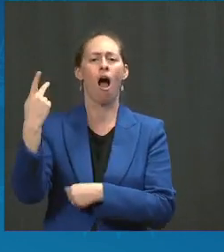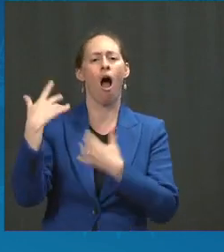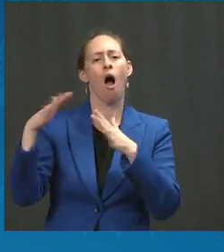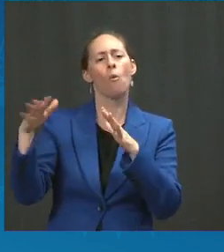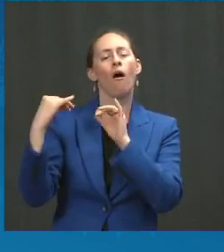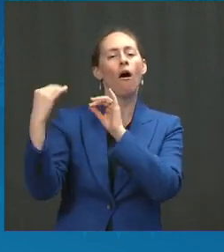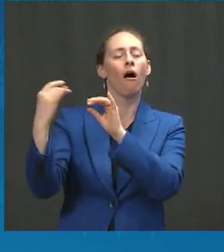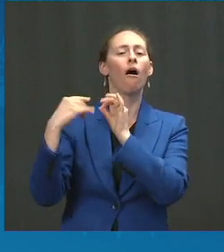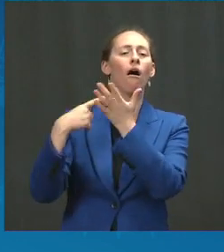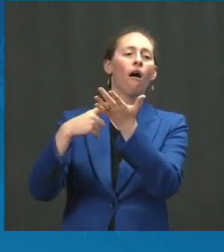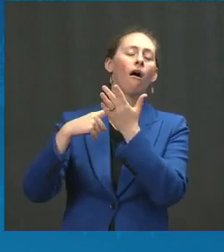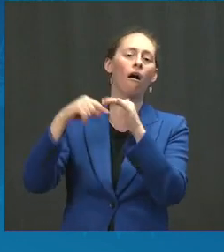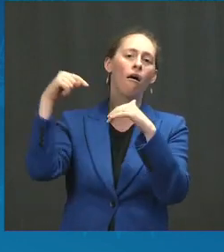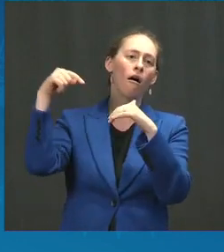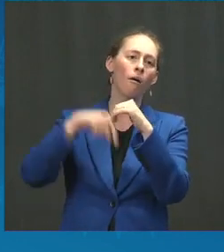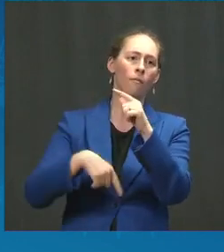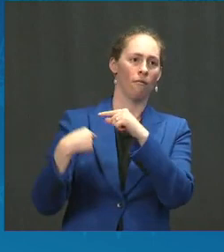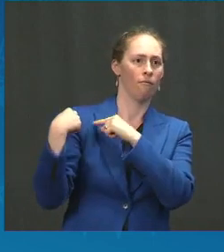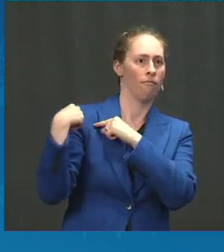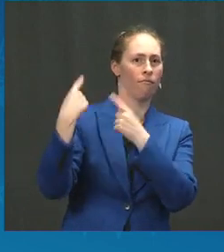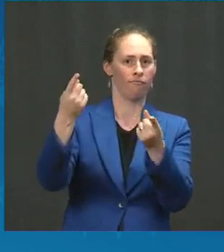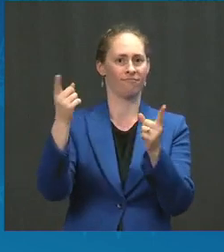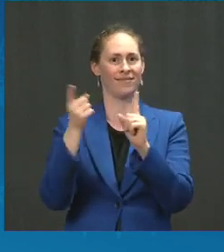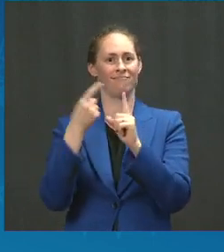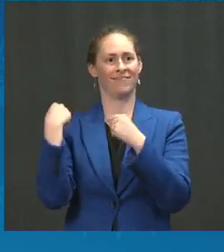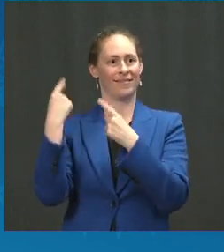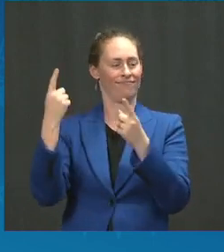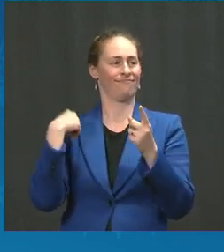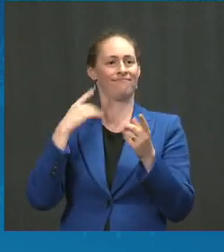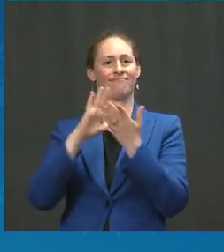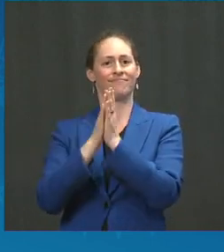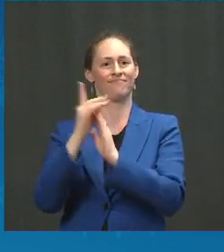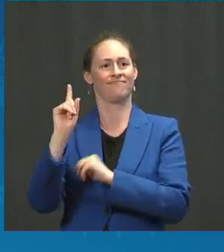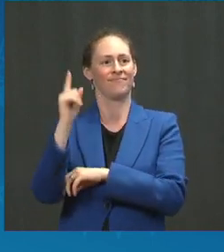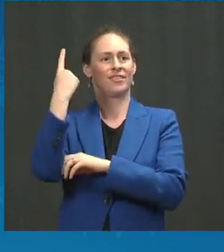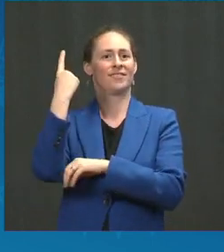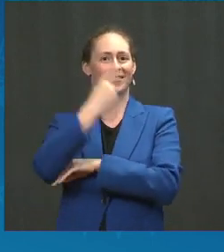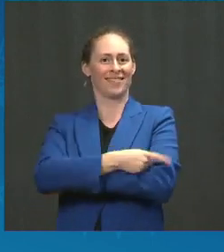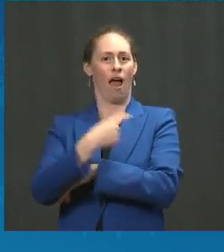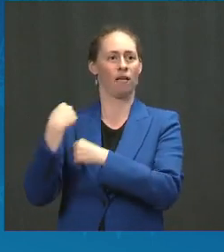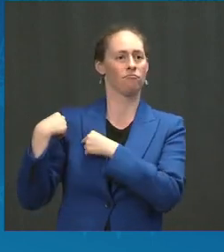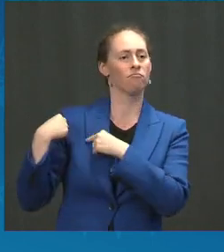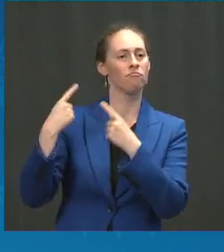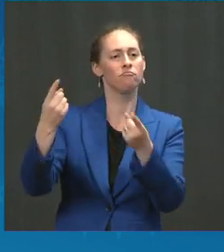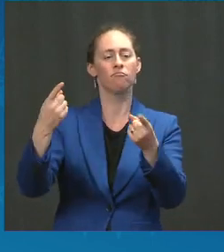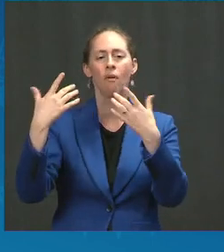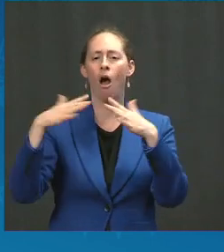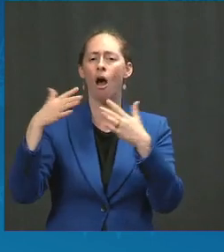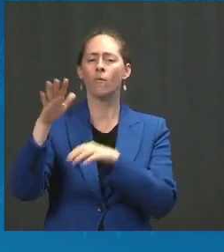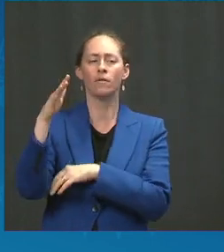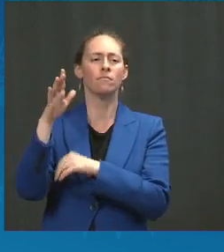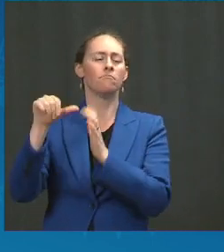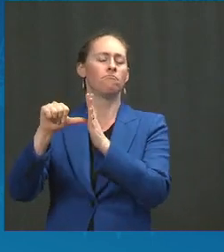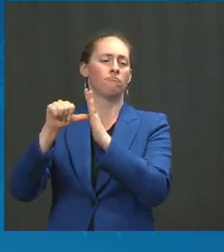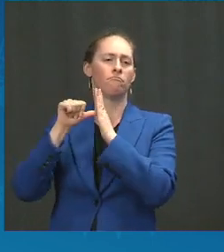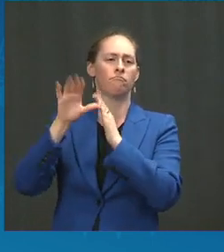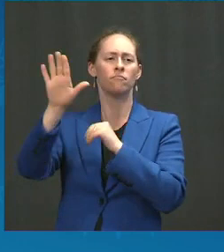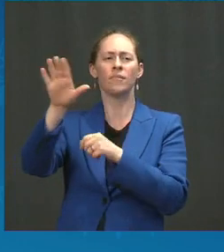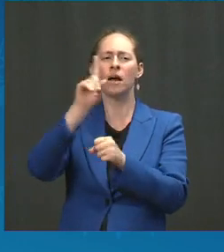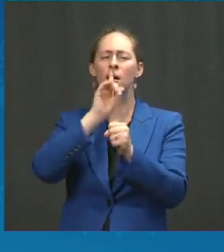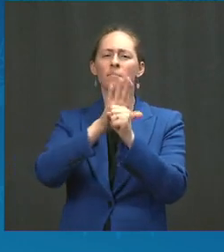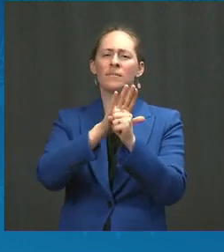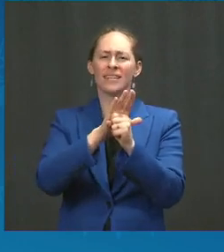the first days of our administration, and you really are so committed and such a great and important leader, especially at this moment in